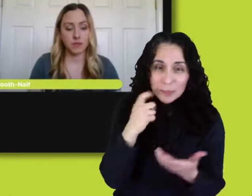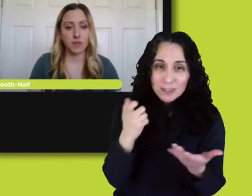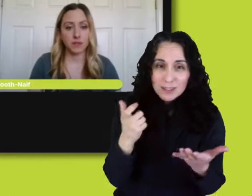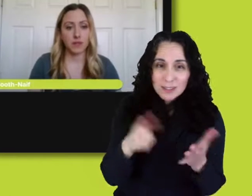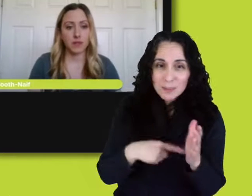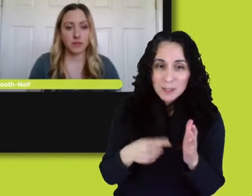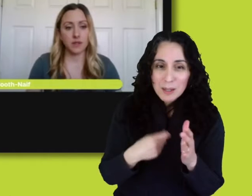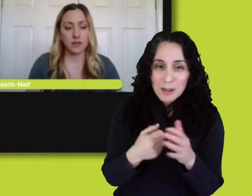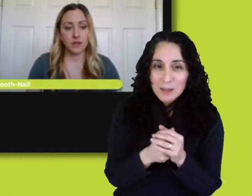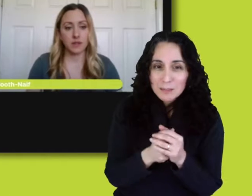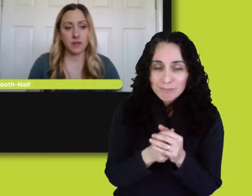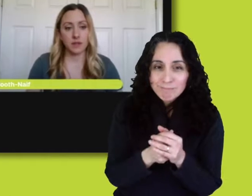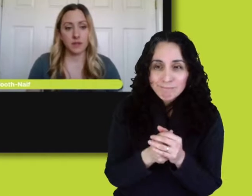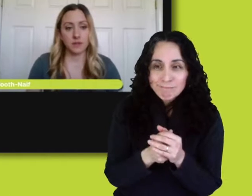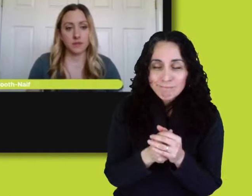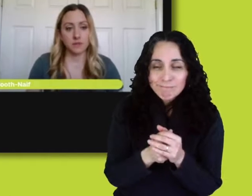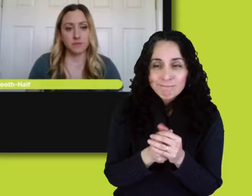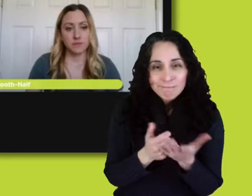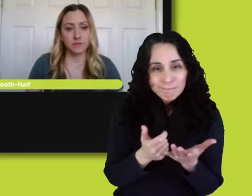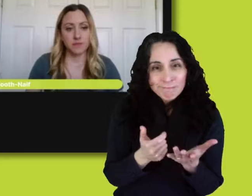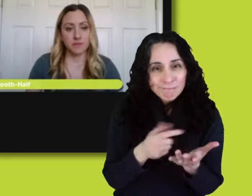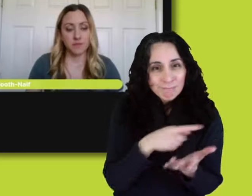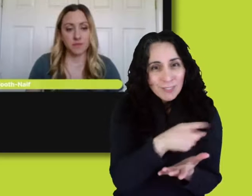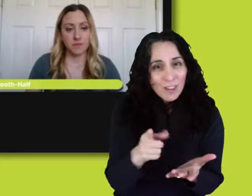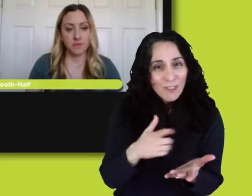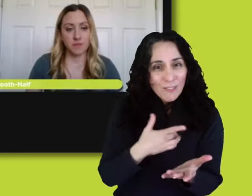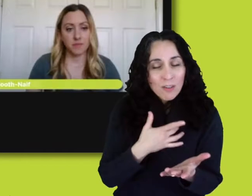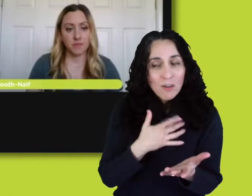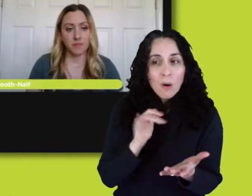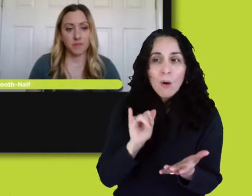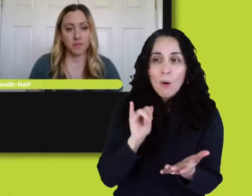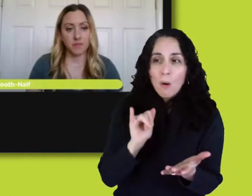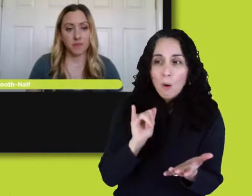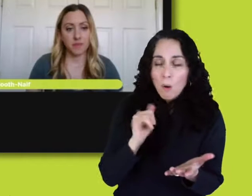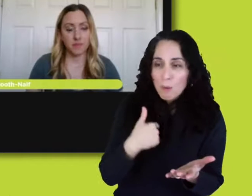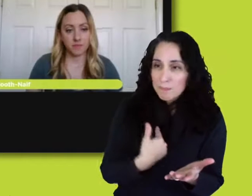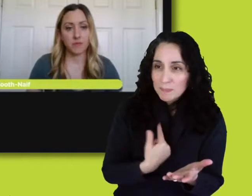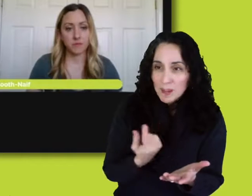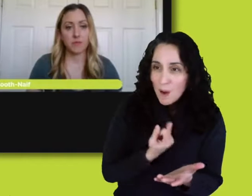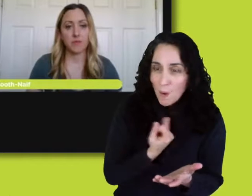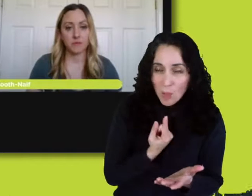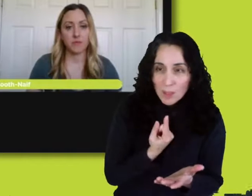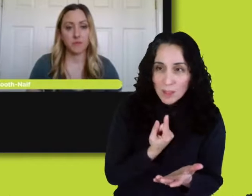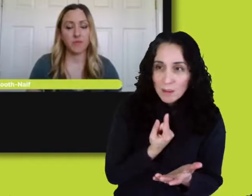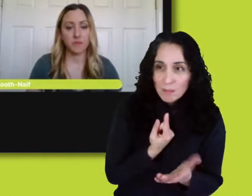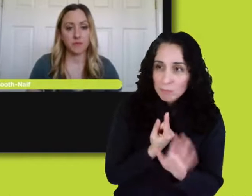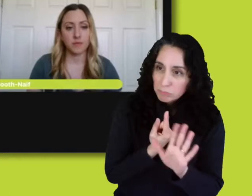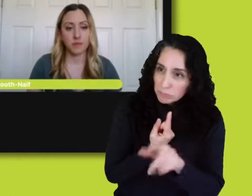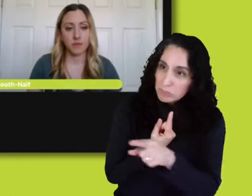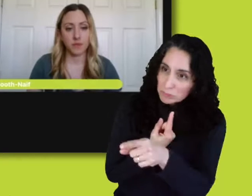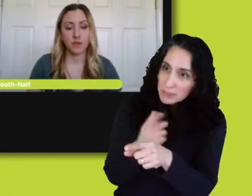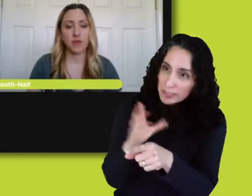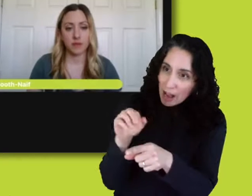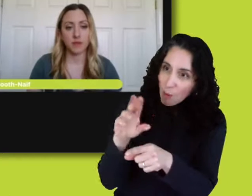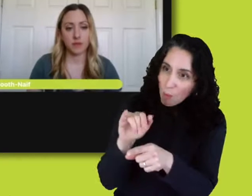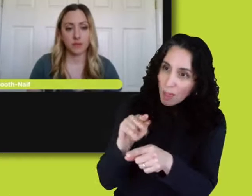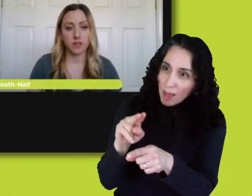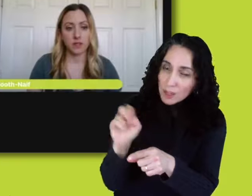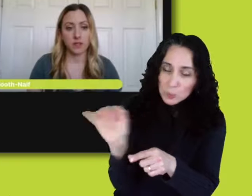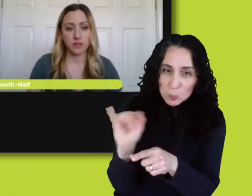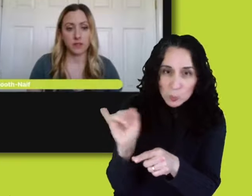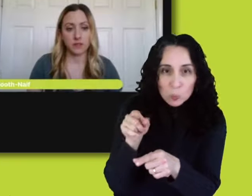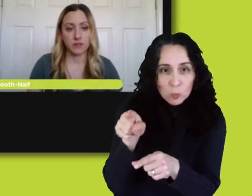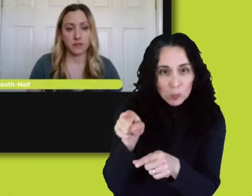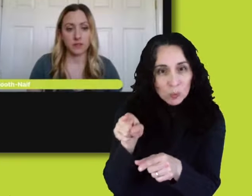sometimes, like, that kind of gives you some encouragement to know that you're not alone. Like, oh,